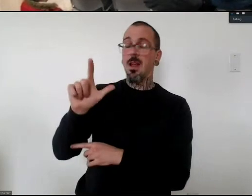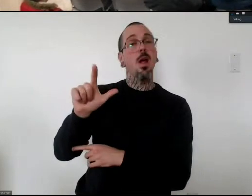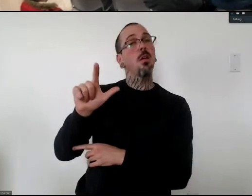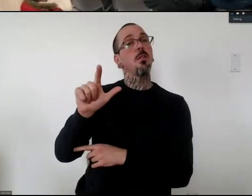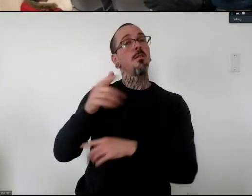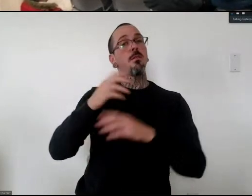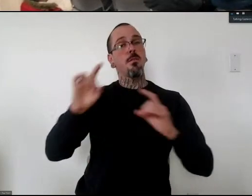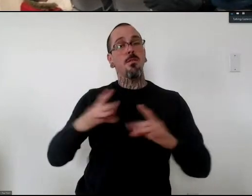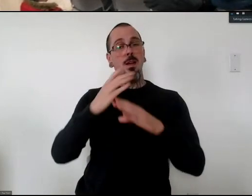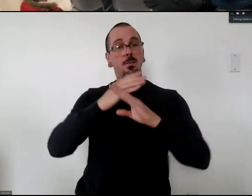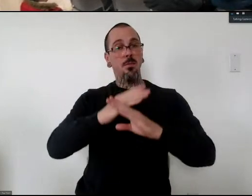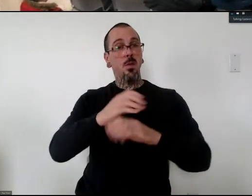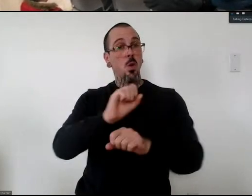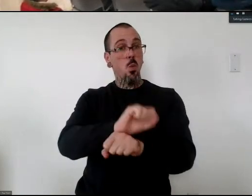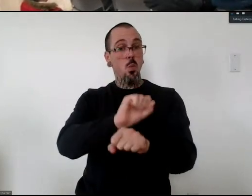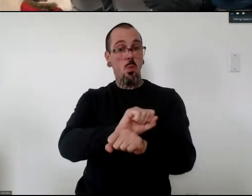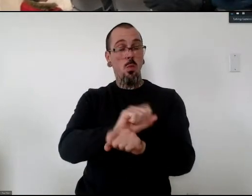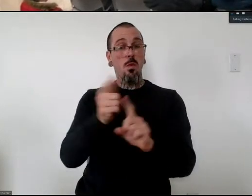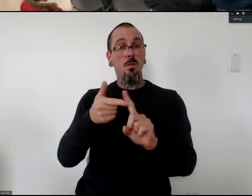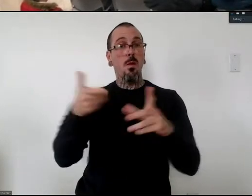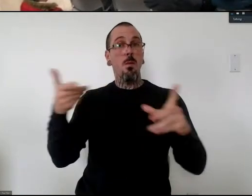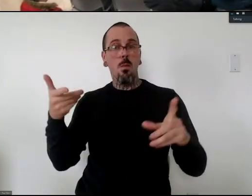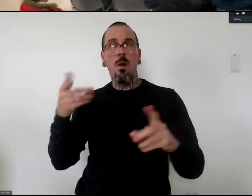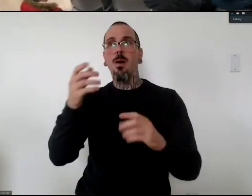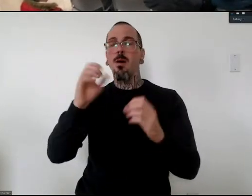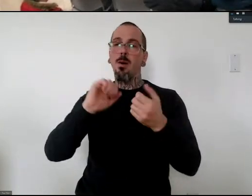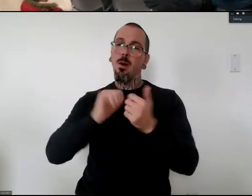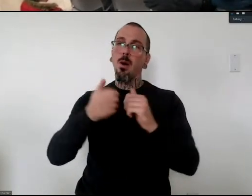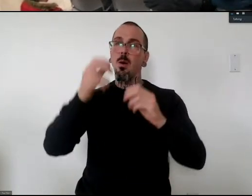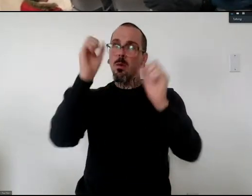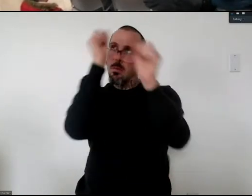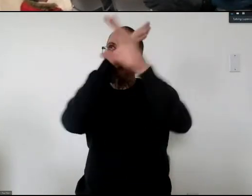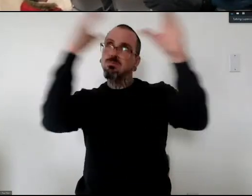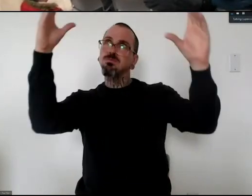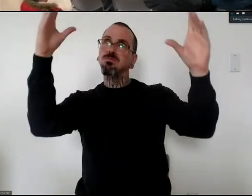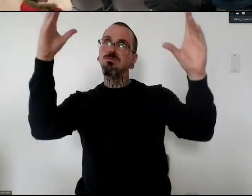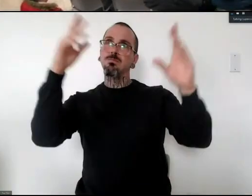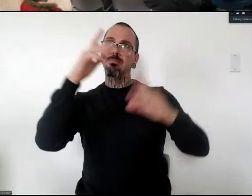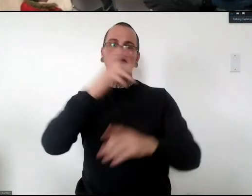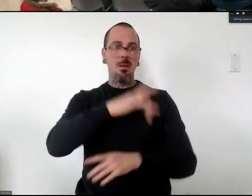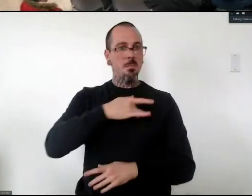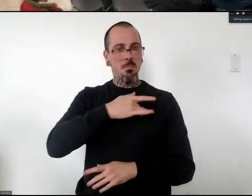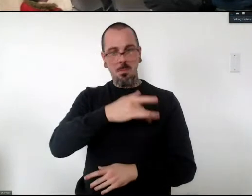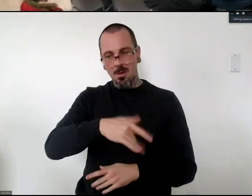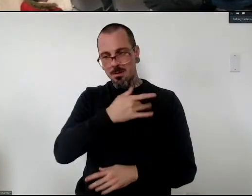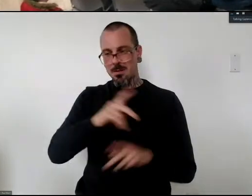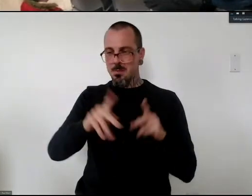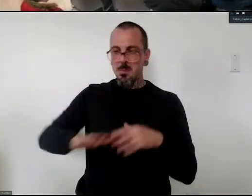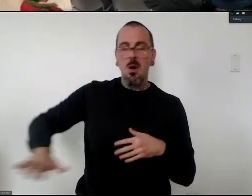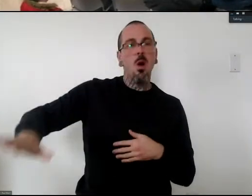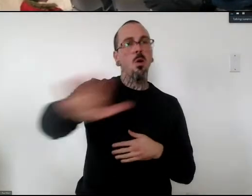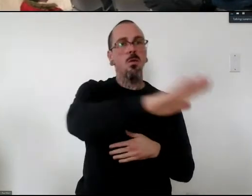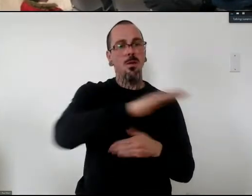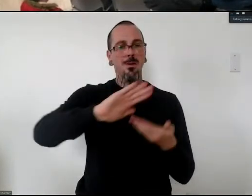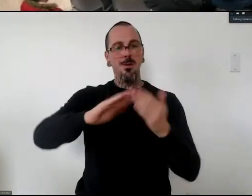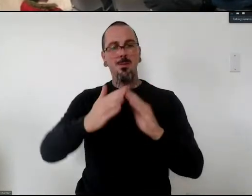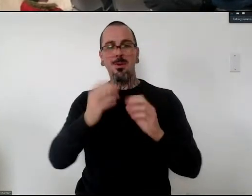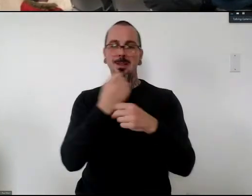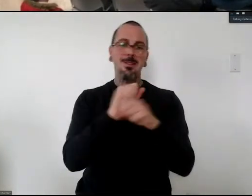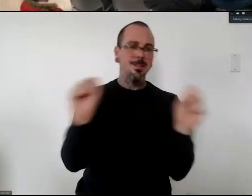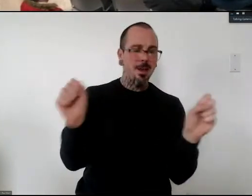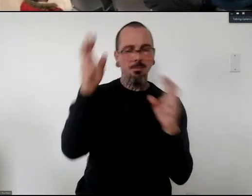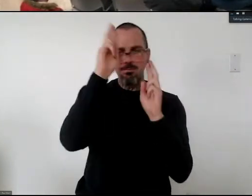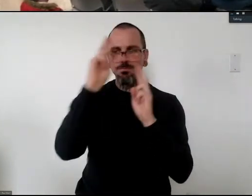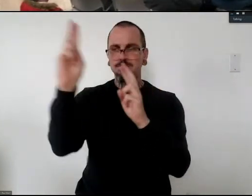the people of our province will live in safe, caring communities where there's an inherent respect for each other and violence of any sort